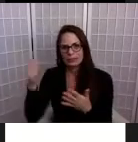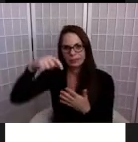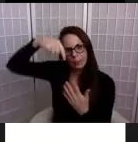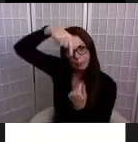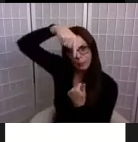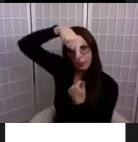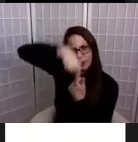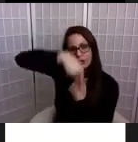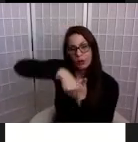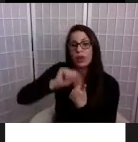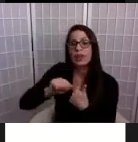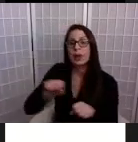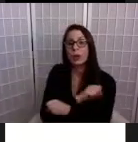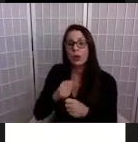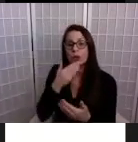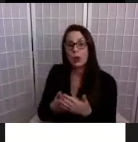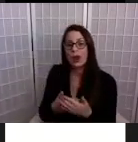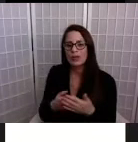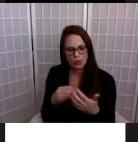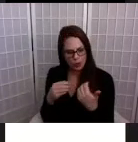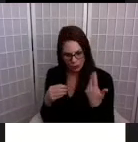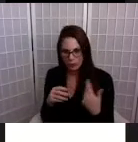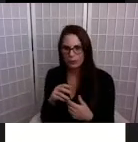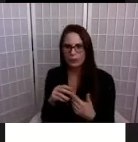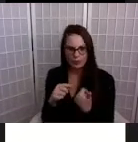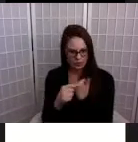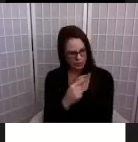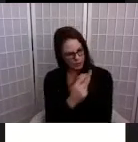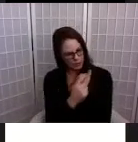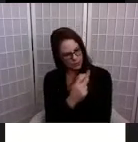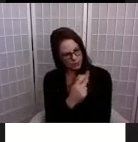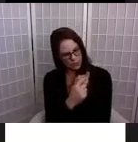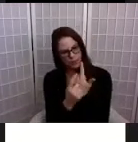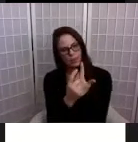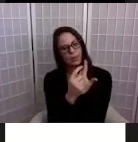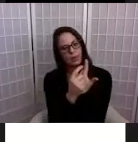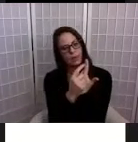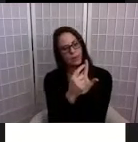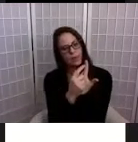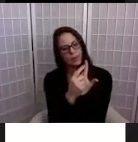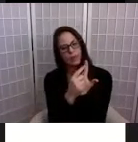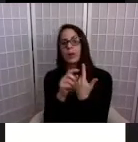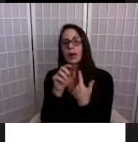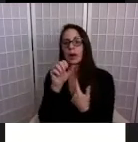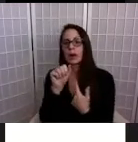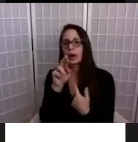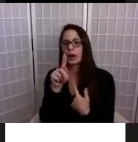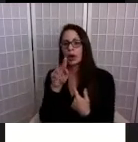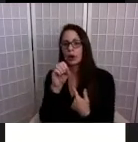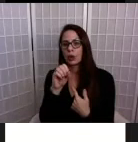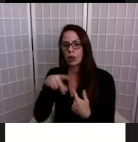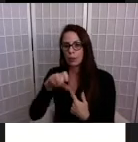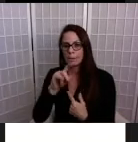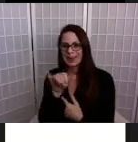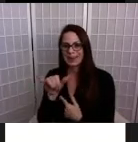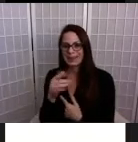joints, the joints near your nails. Arthroplasties or putting in prosthetic implants there